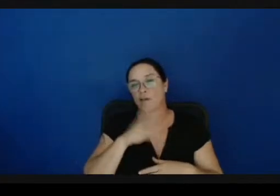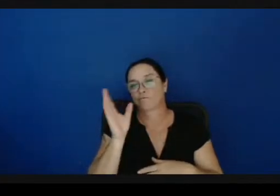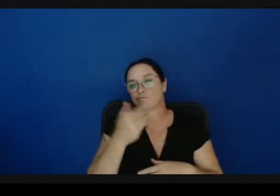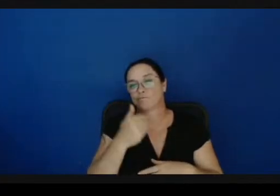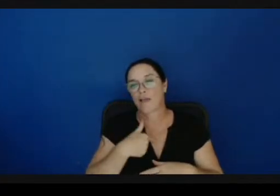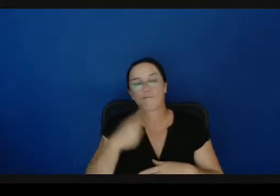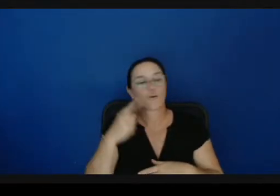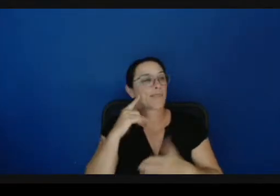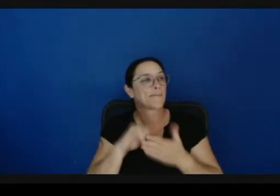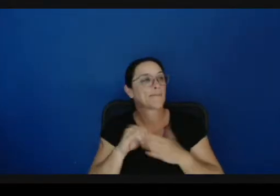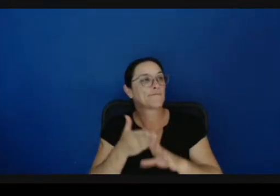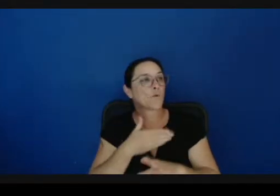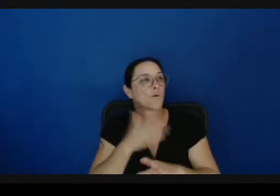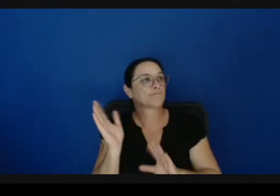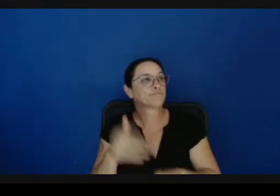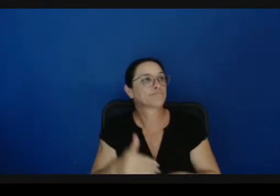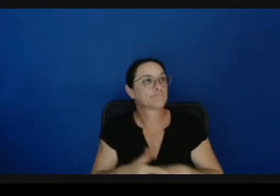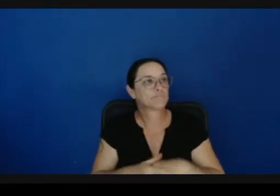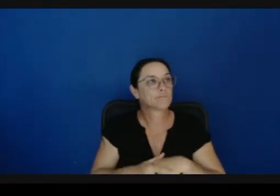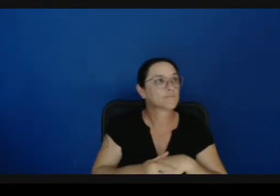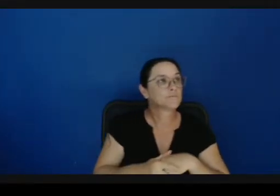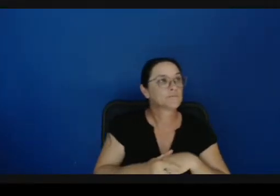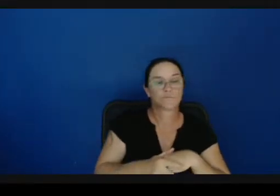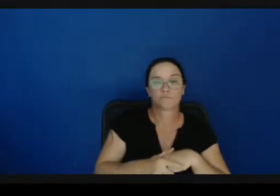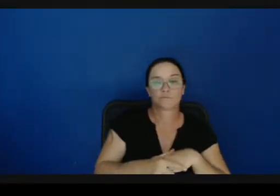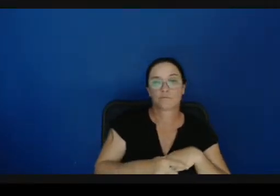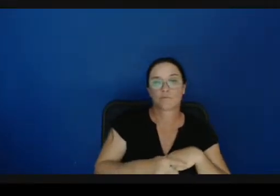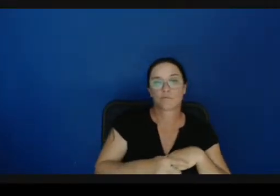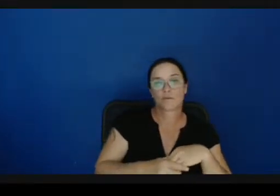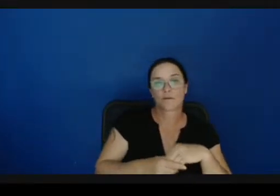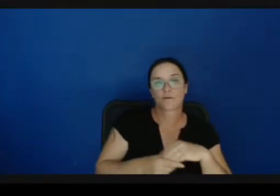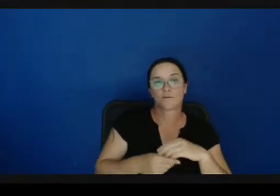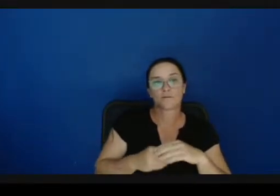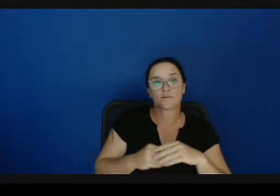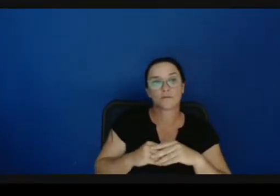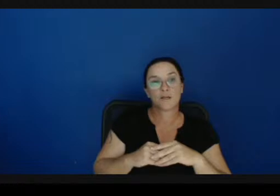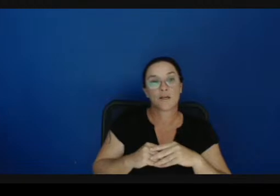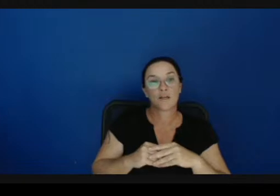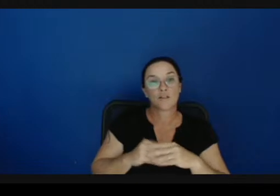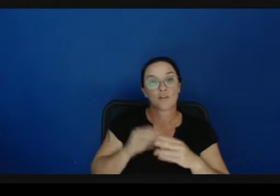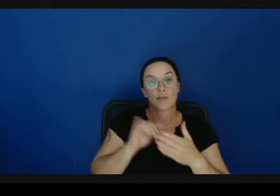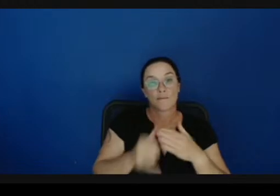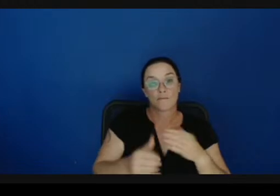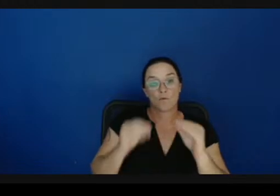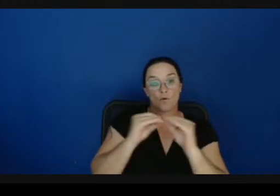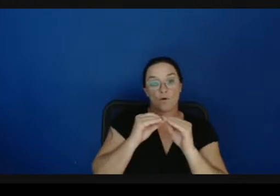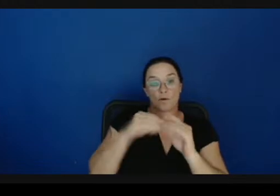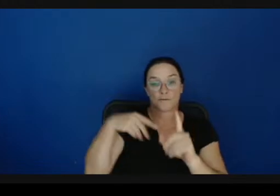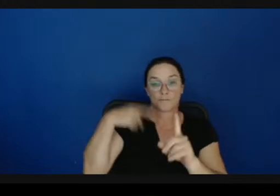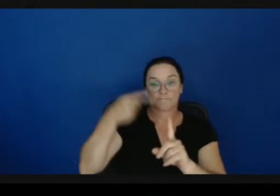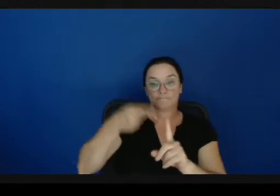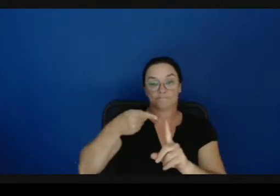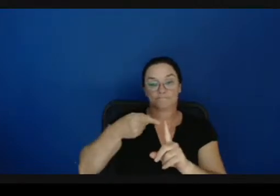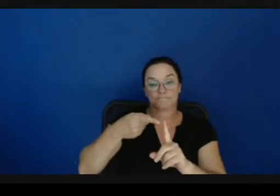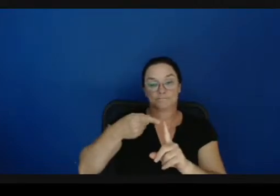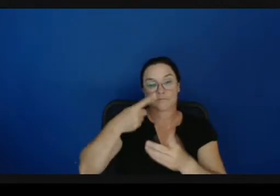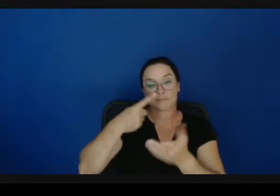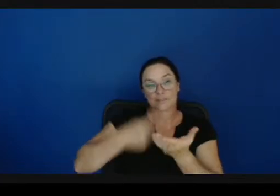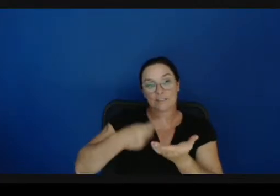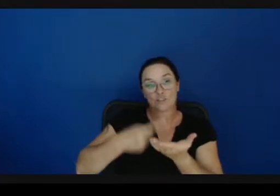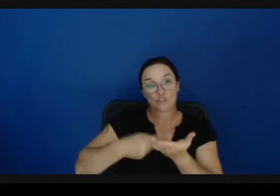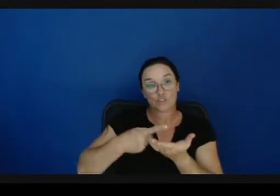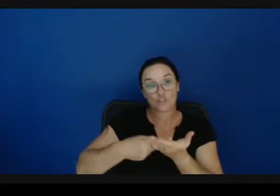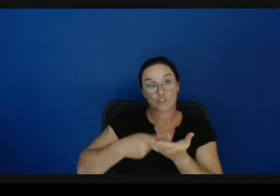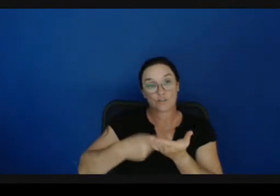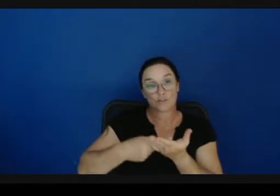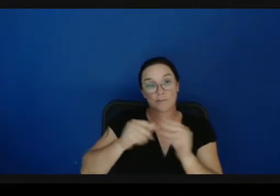and dance my whole life about it's about to do Right. something, right? So it's like that more precise discussion about it,